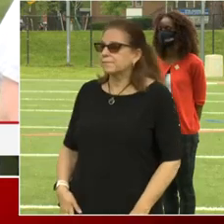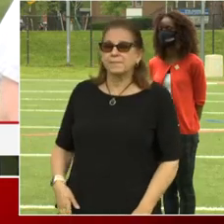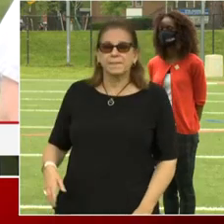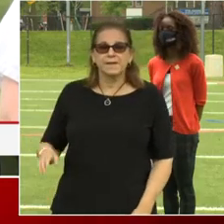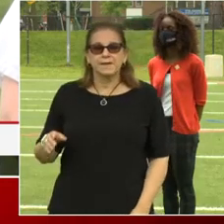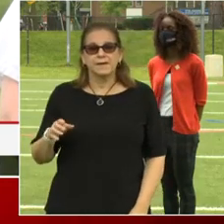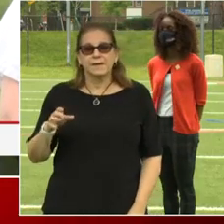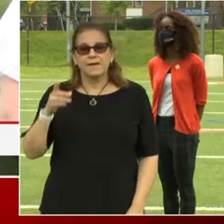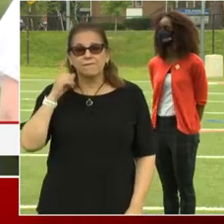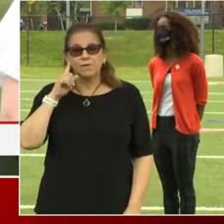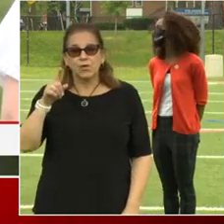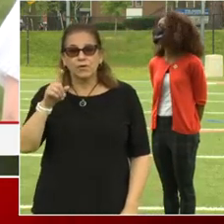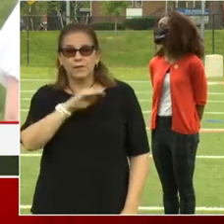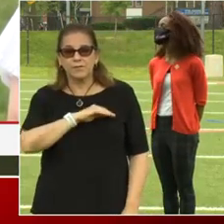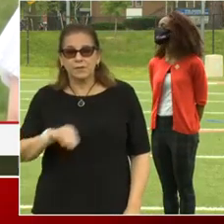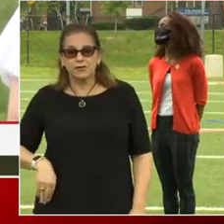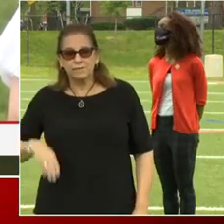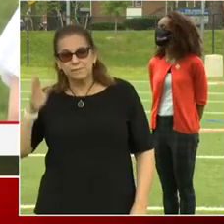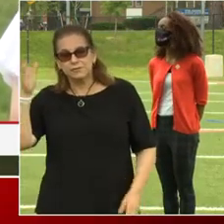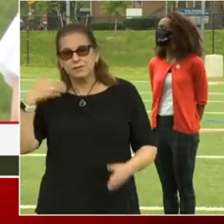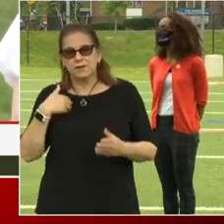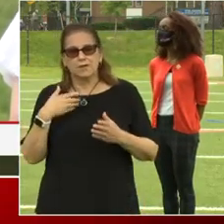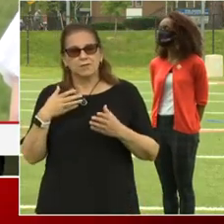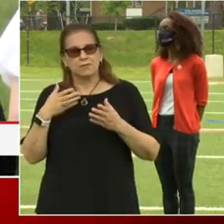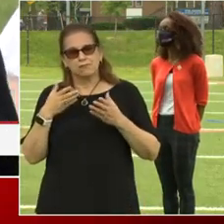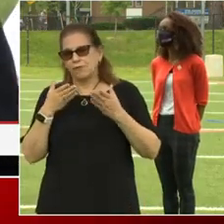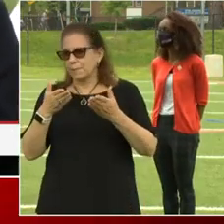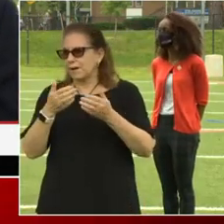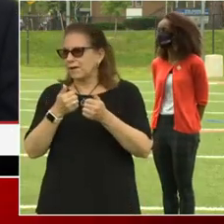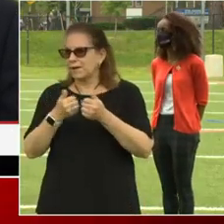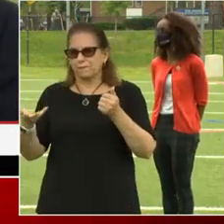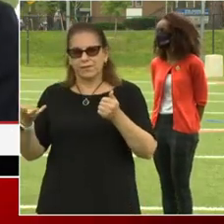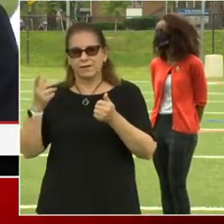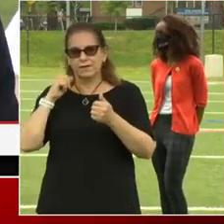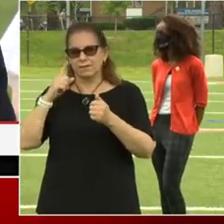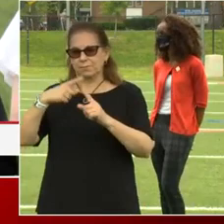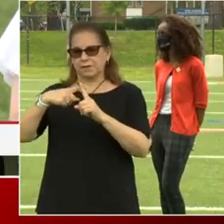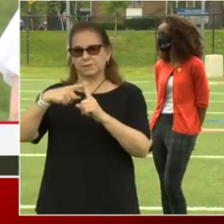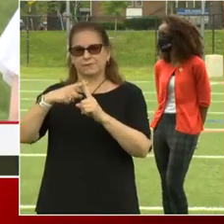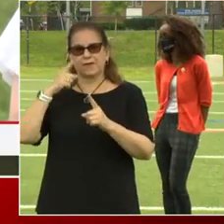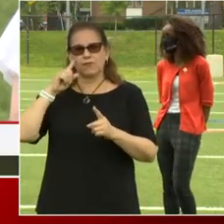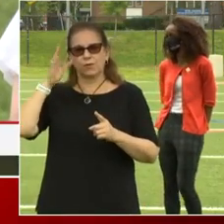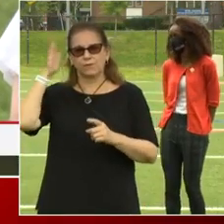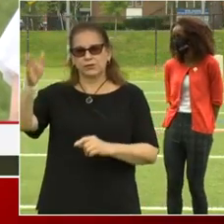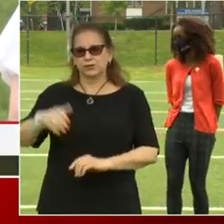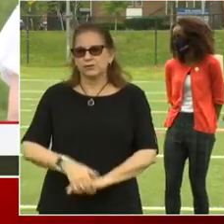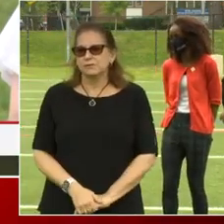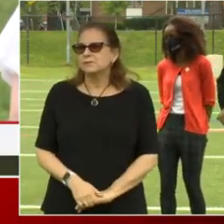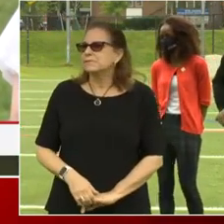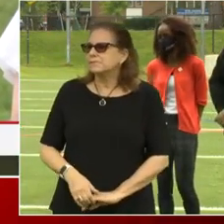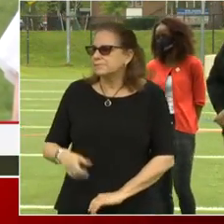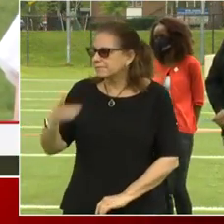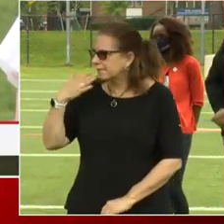mayor's future, I recommend everything positive for her future. Thank you, Phil. You're welcome.